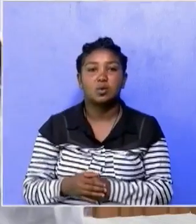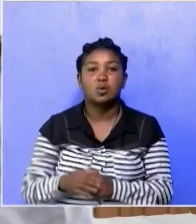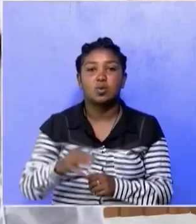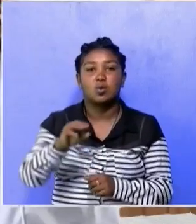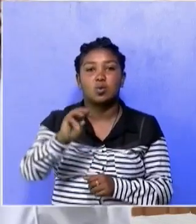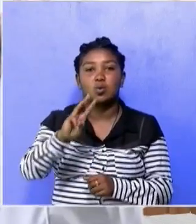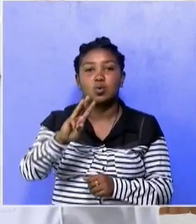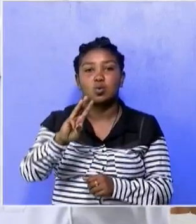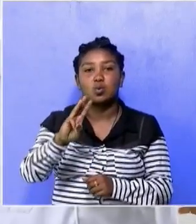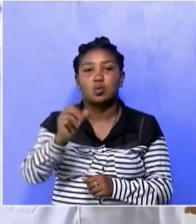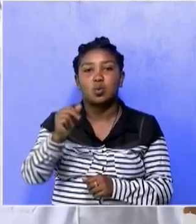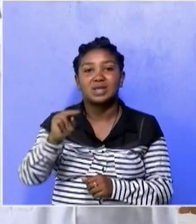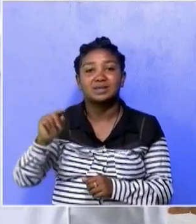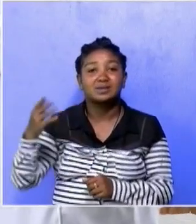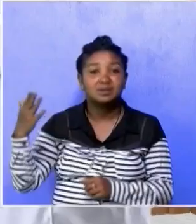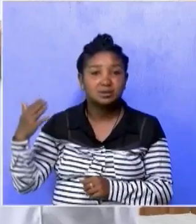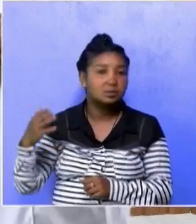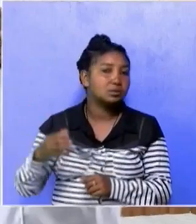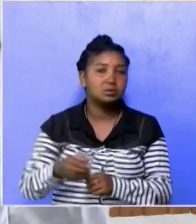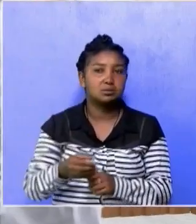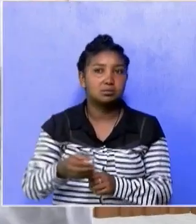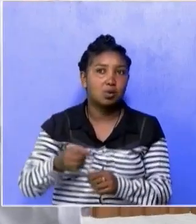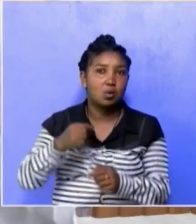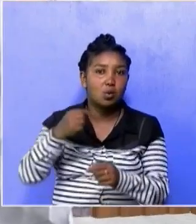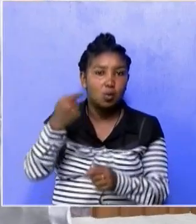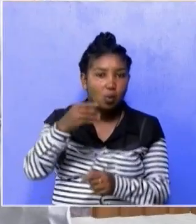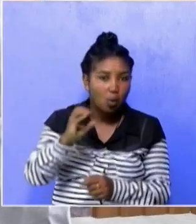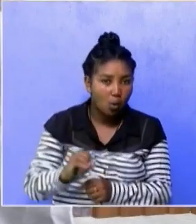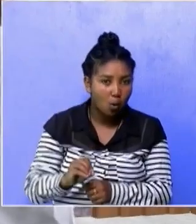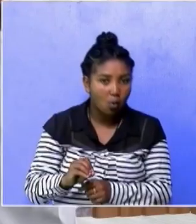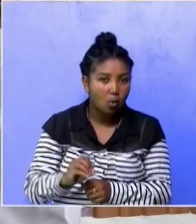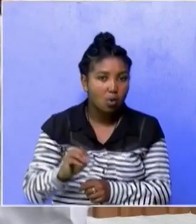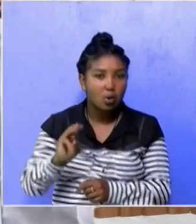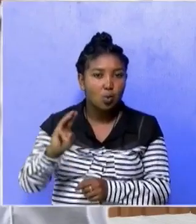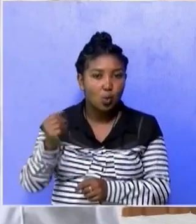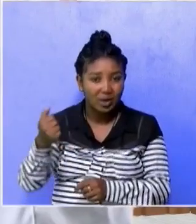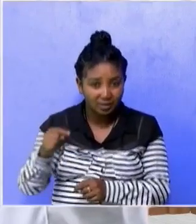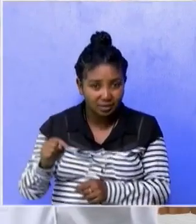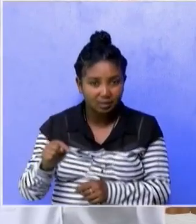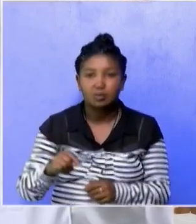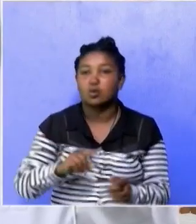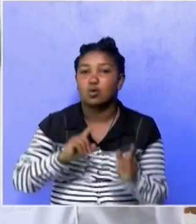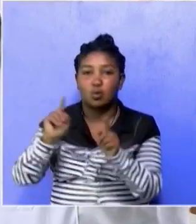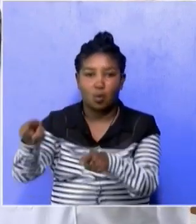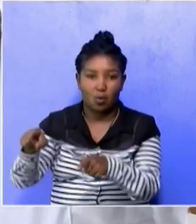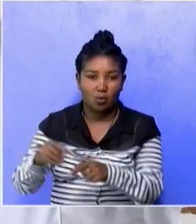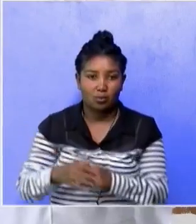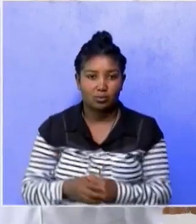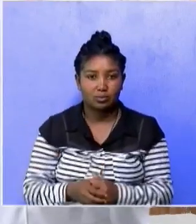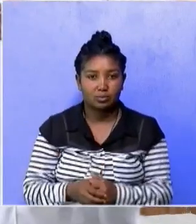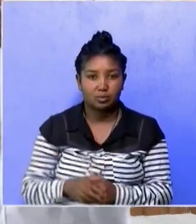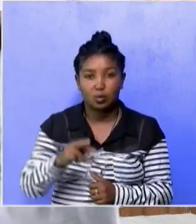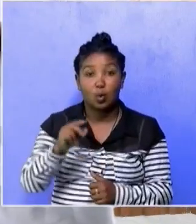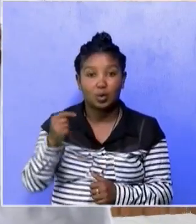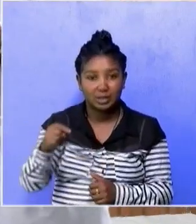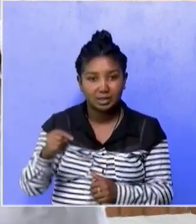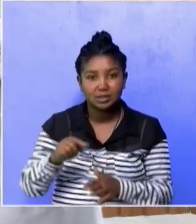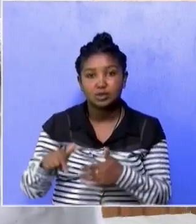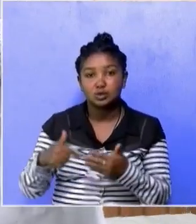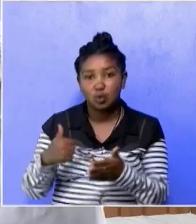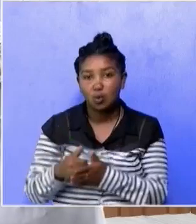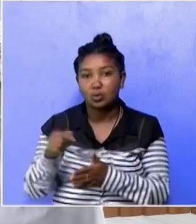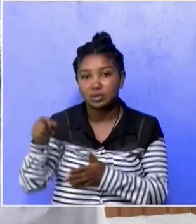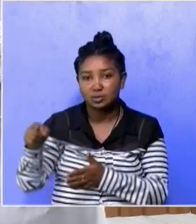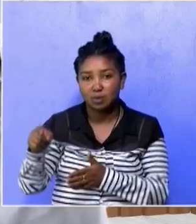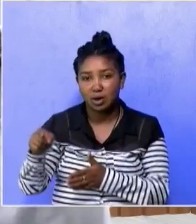an irregular past verb. You see, go, went, gone. Therefore, still now it belongs to